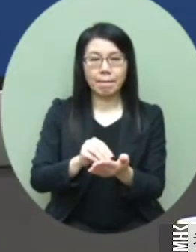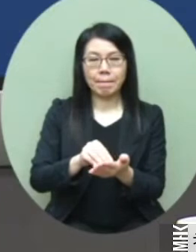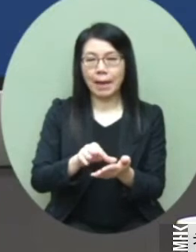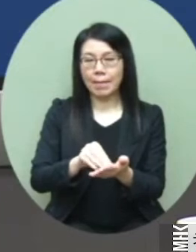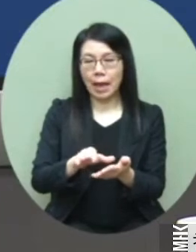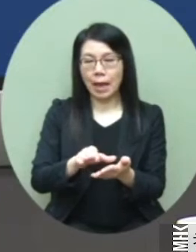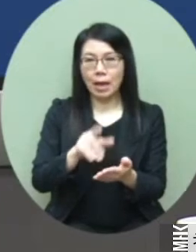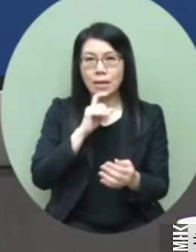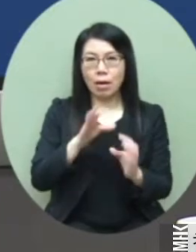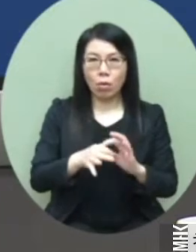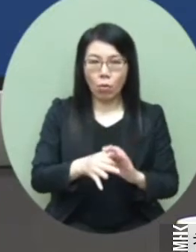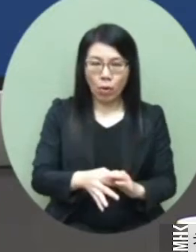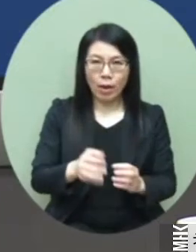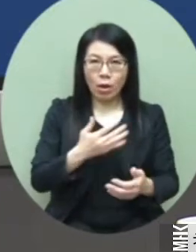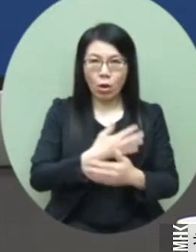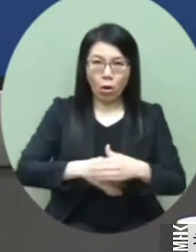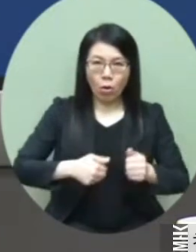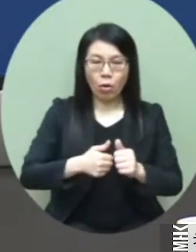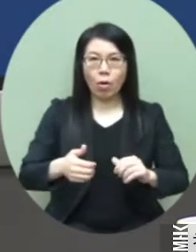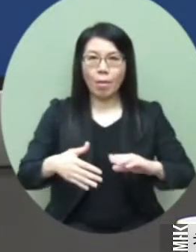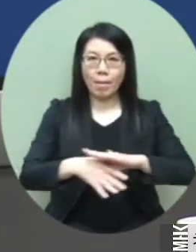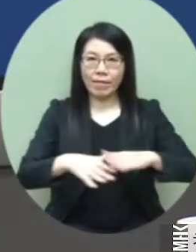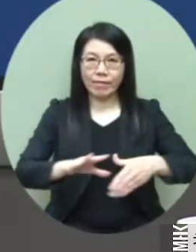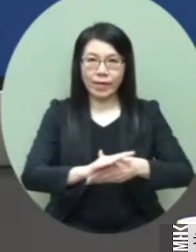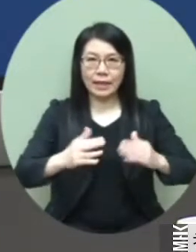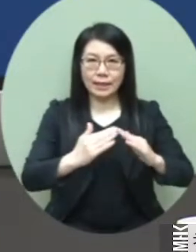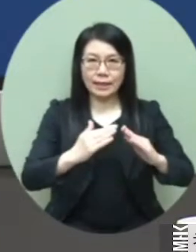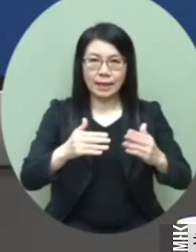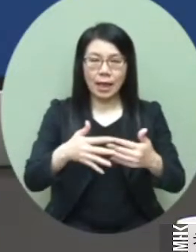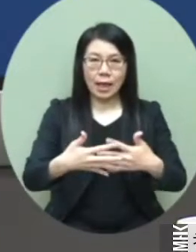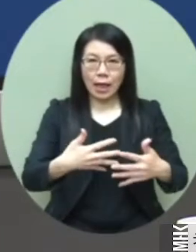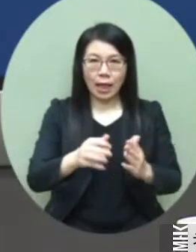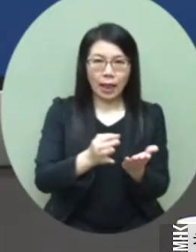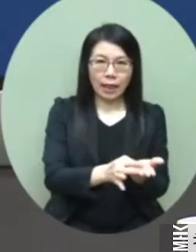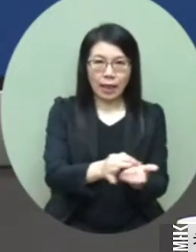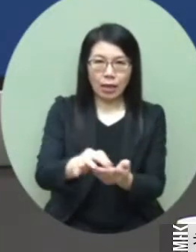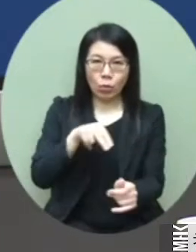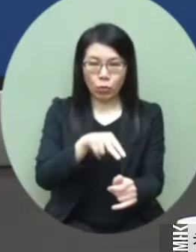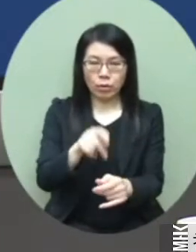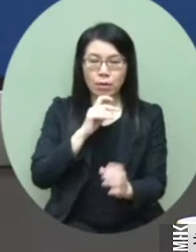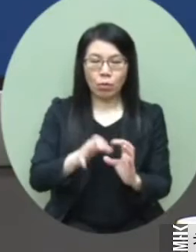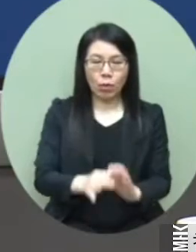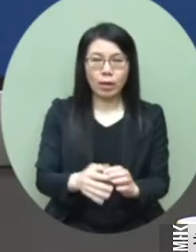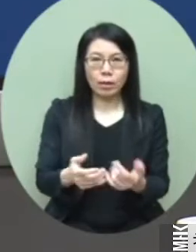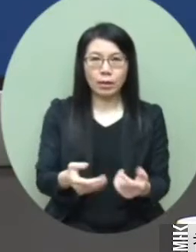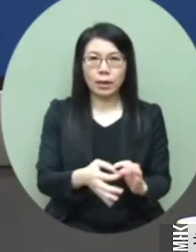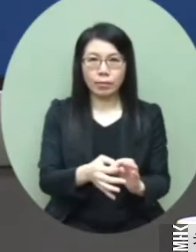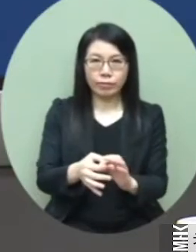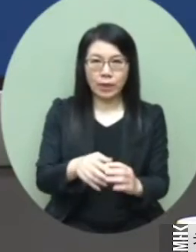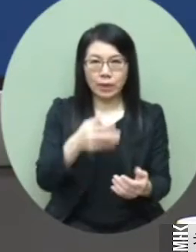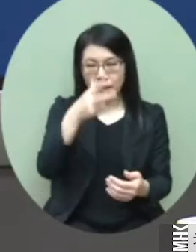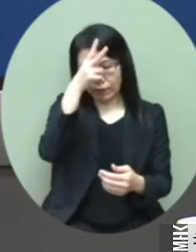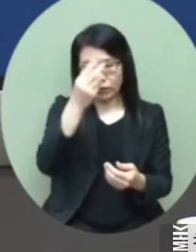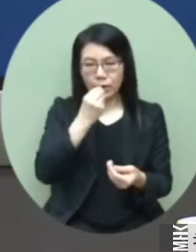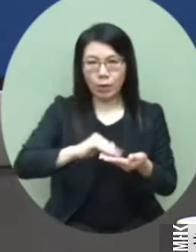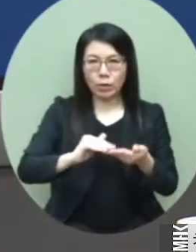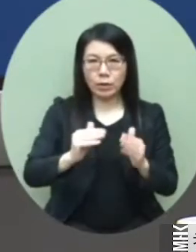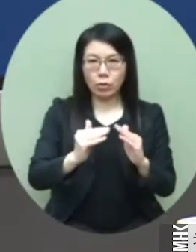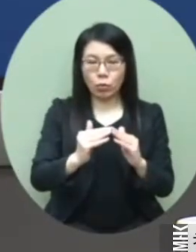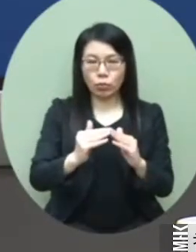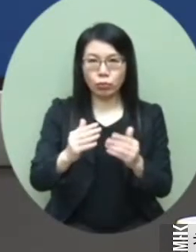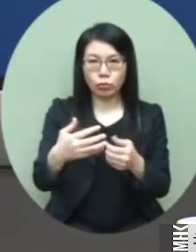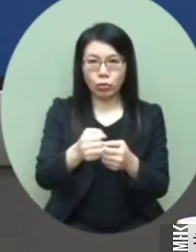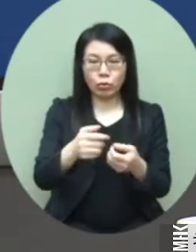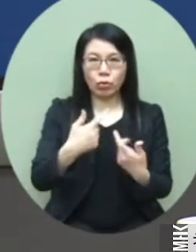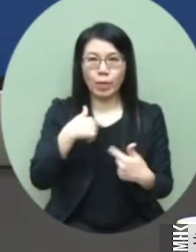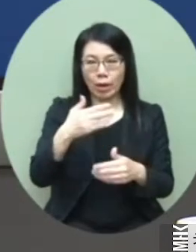be within this regulation. Many of them are in premises being managed by the Leisure and Cultural